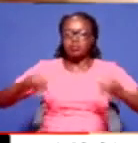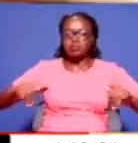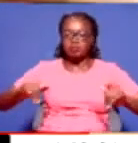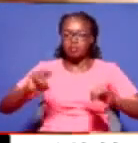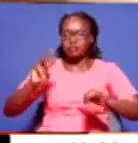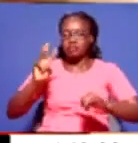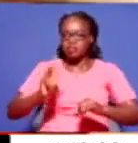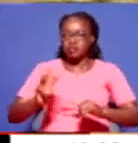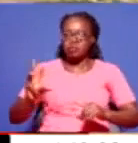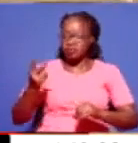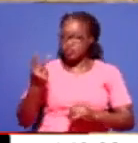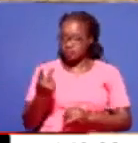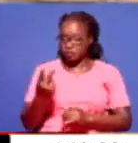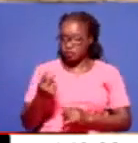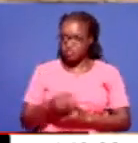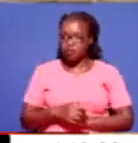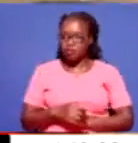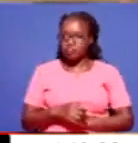wards.